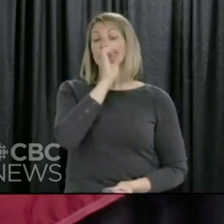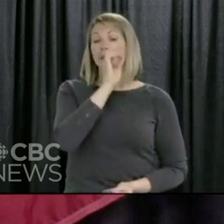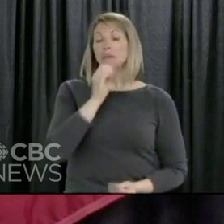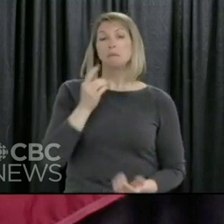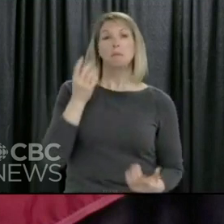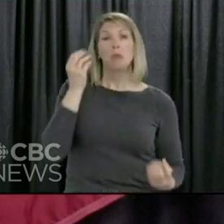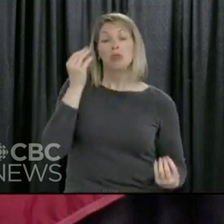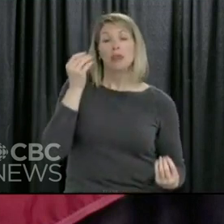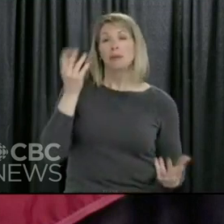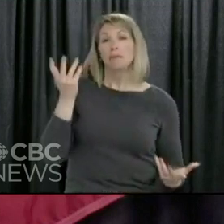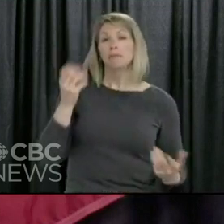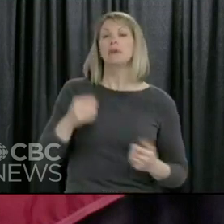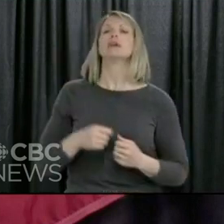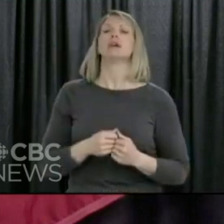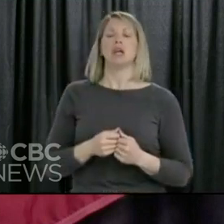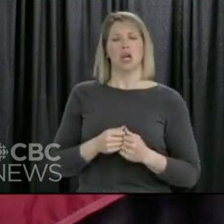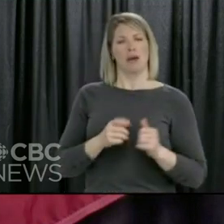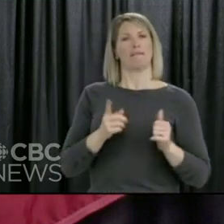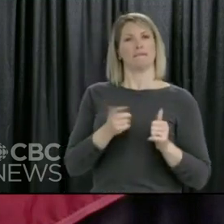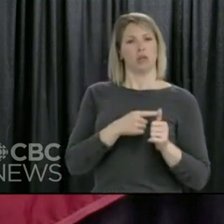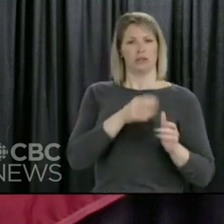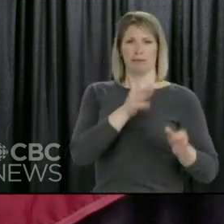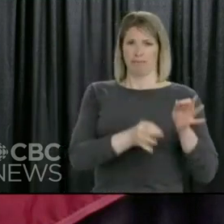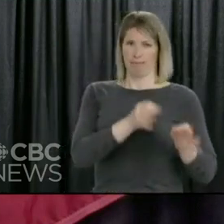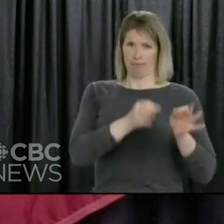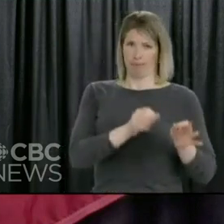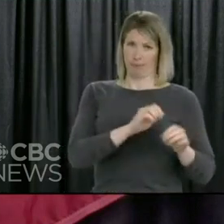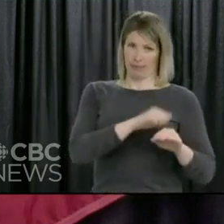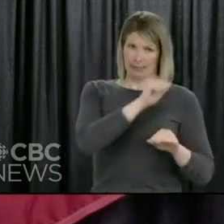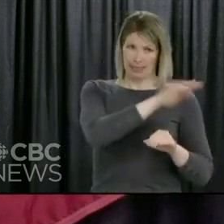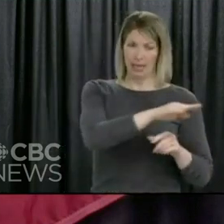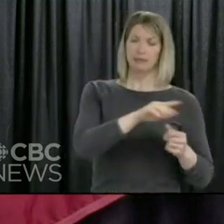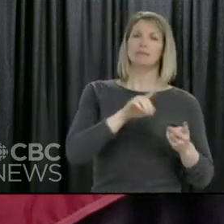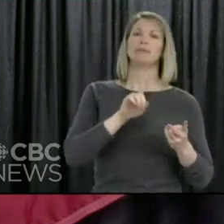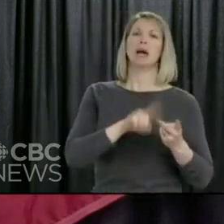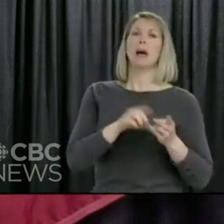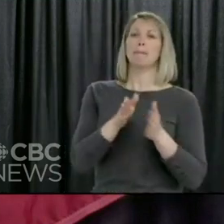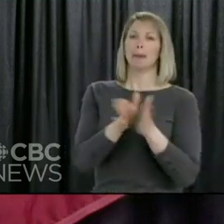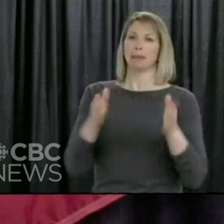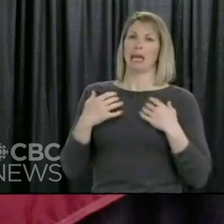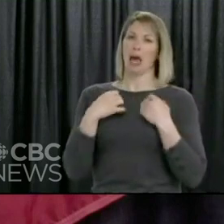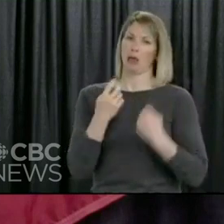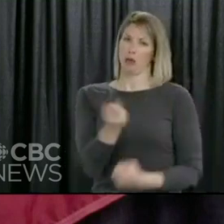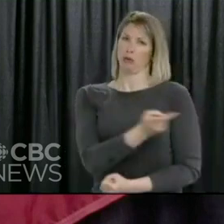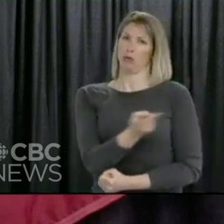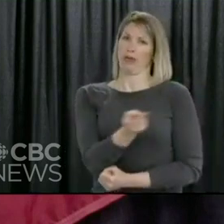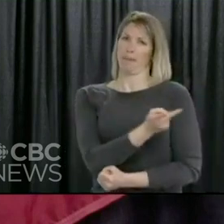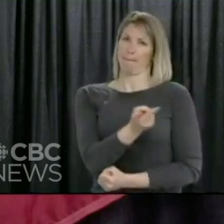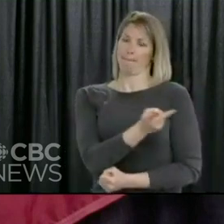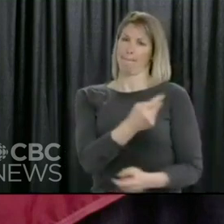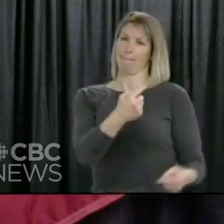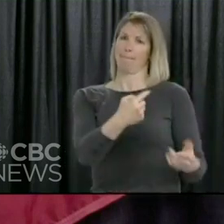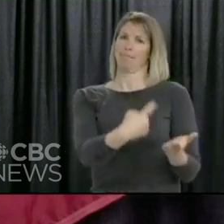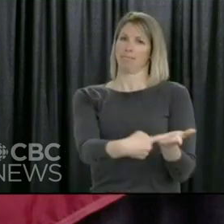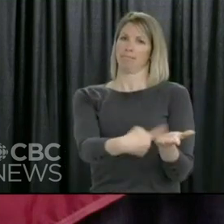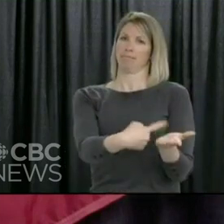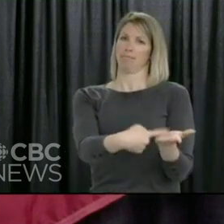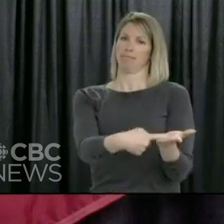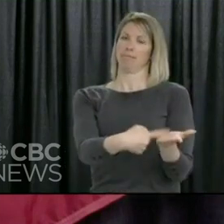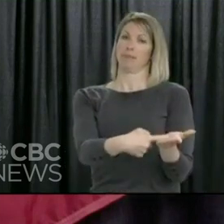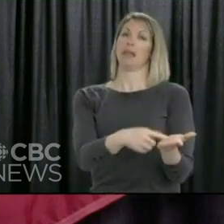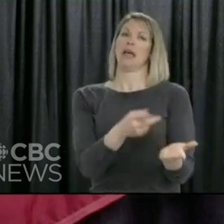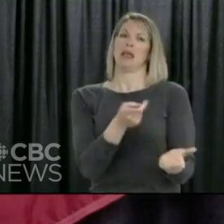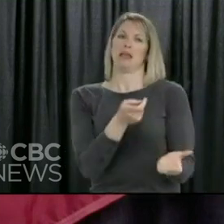Justice and Public Safety, along with public health officials and the department. They will get involved. They will get involved in the response here. As I